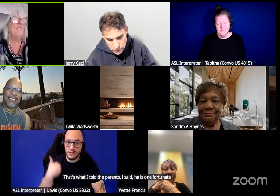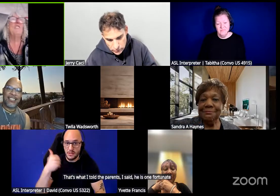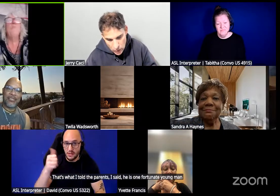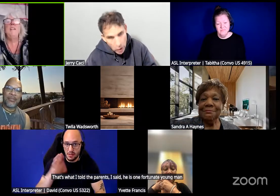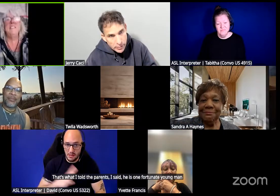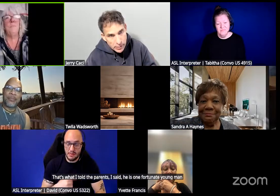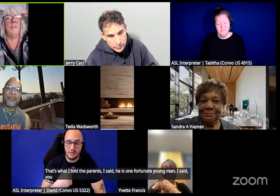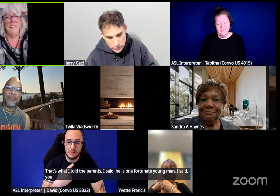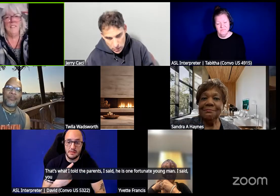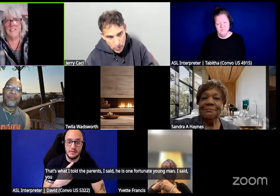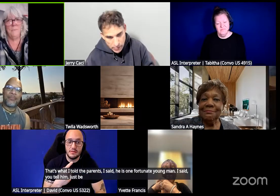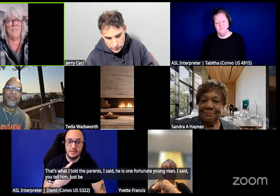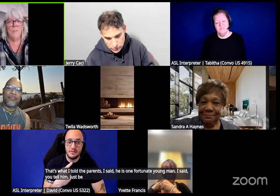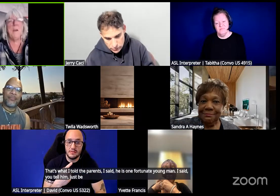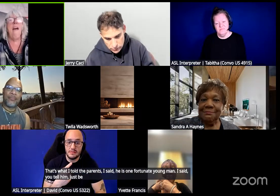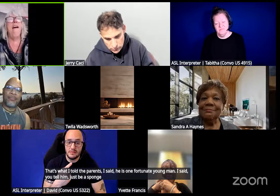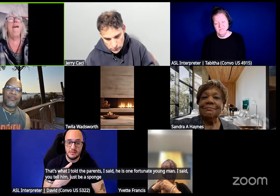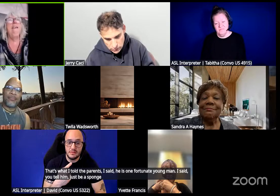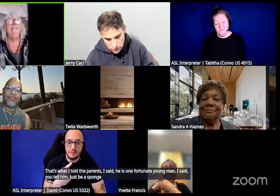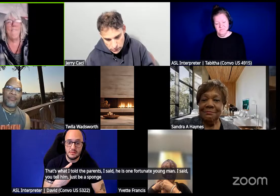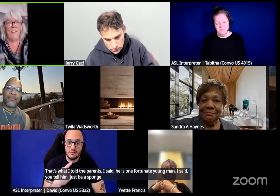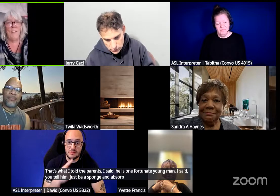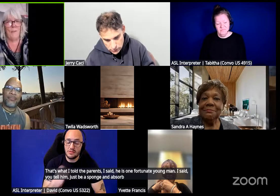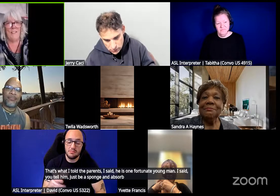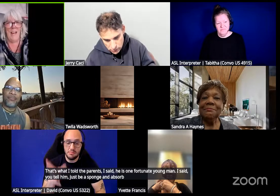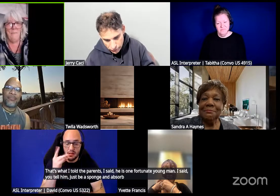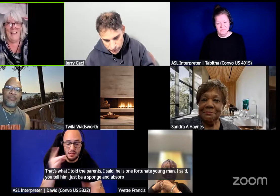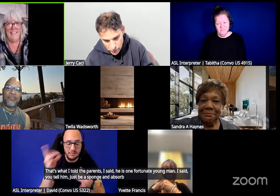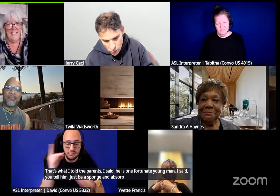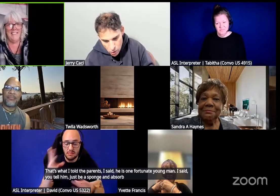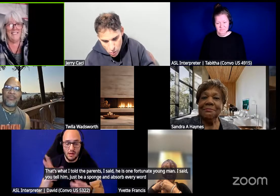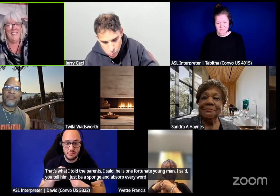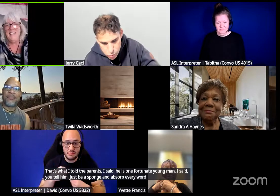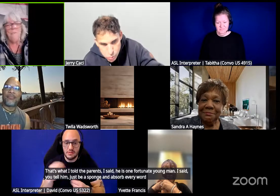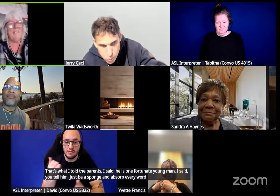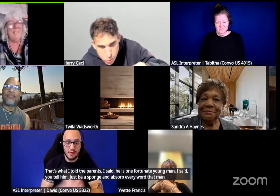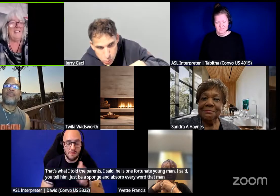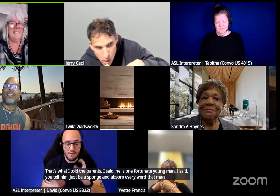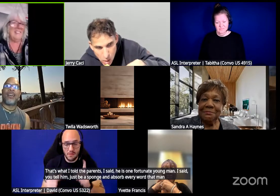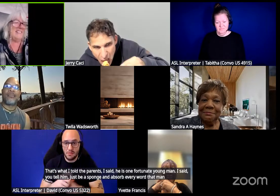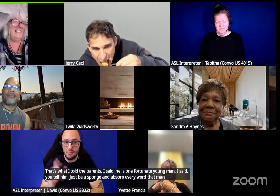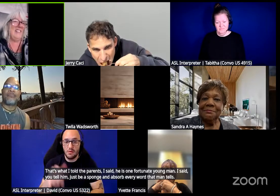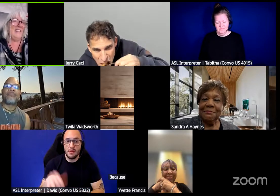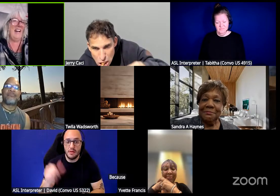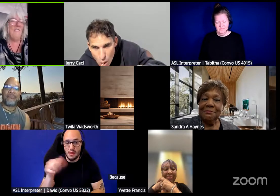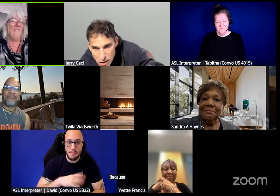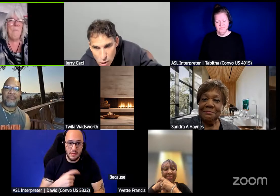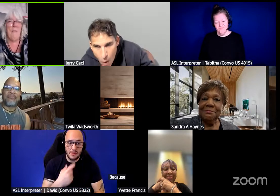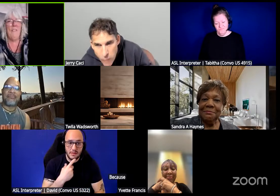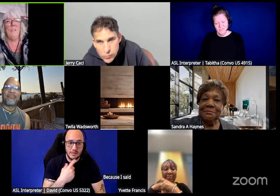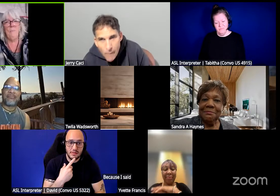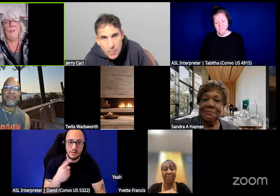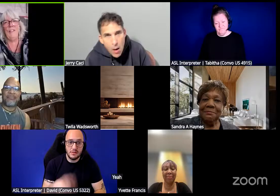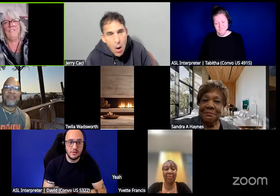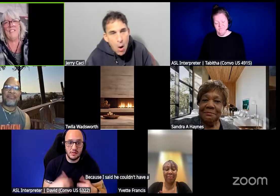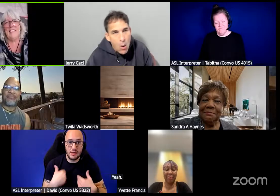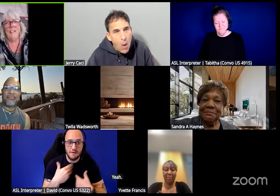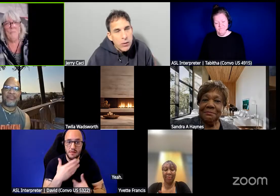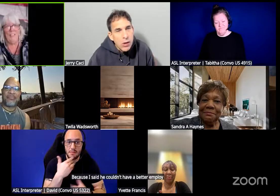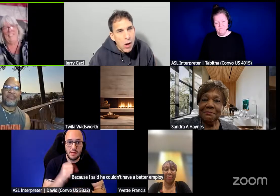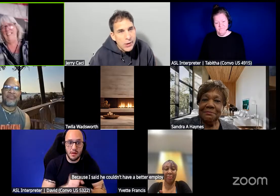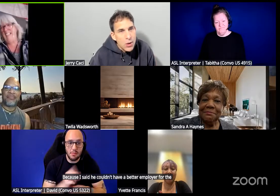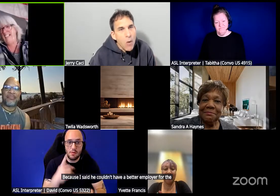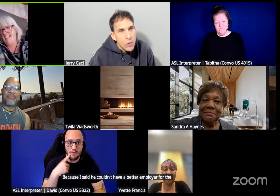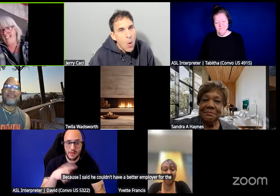I said, you tell him just be a sponge and absorb every word that man tells. because Yeah, I said he couldn't have a better employer for